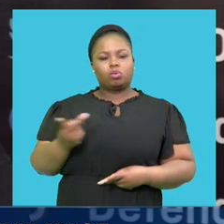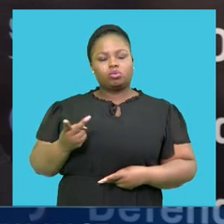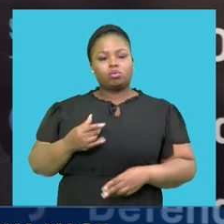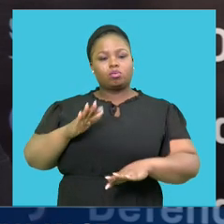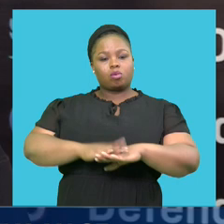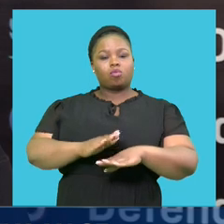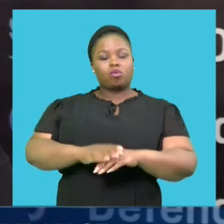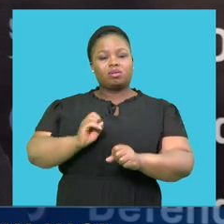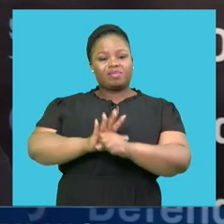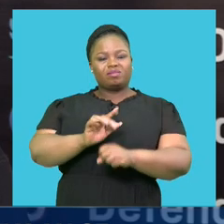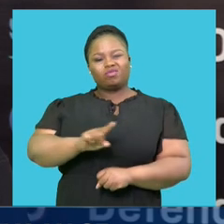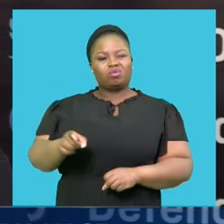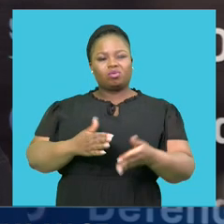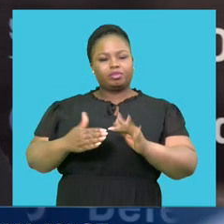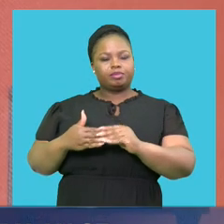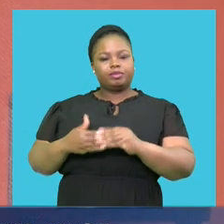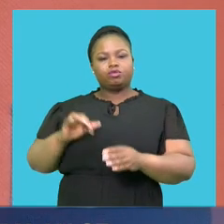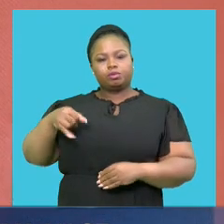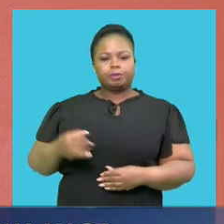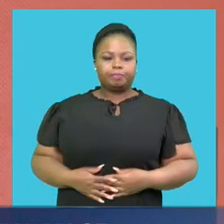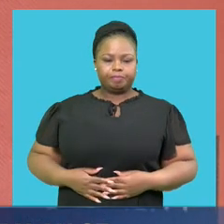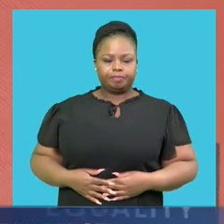to the detriment of residents of Johannesburg.